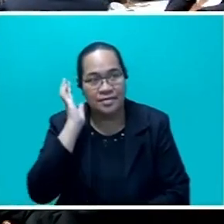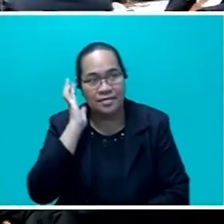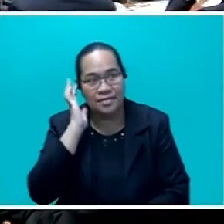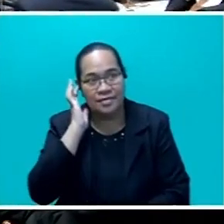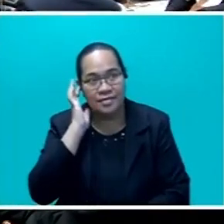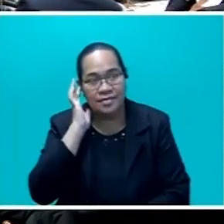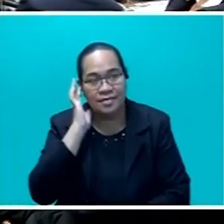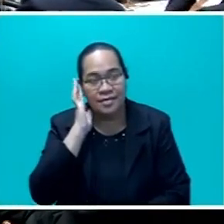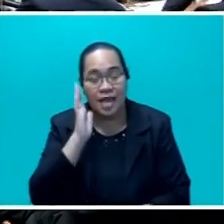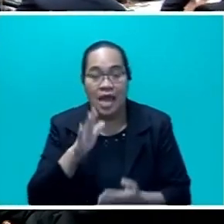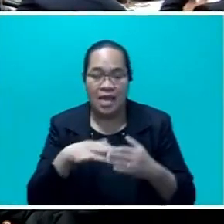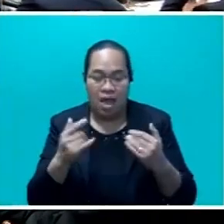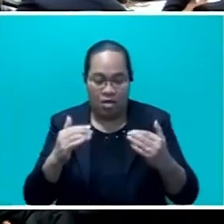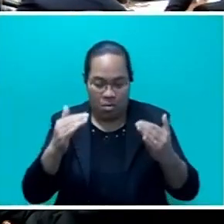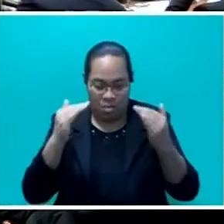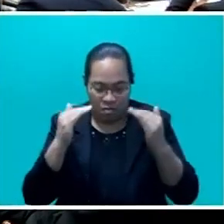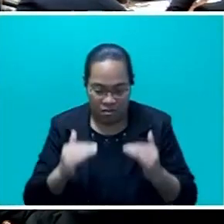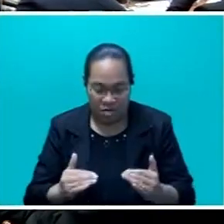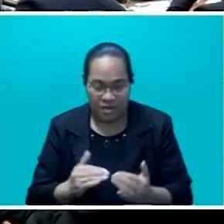We now move on.